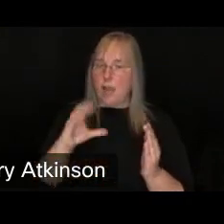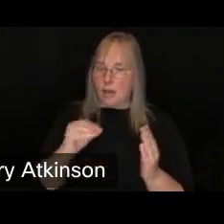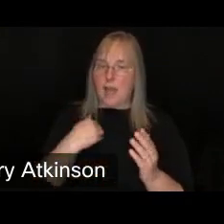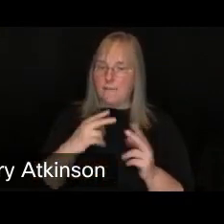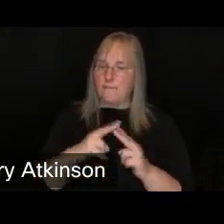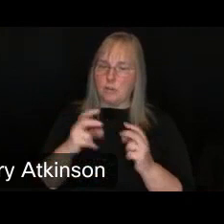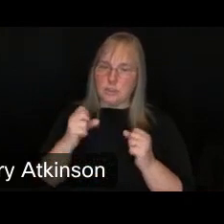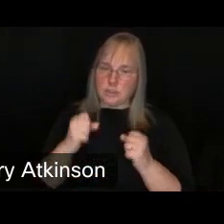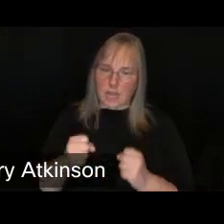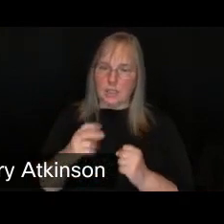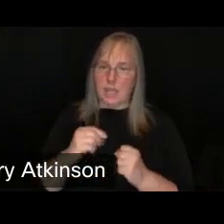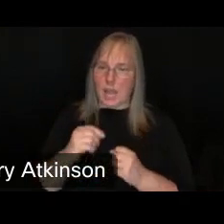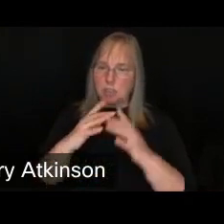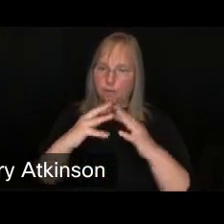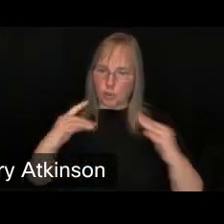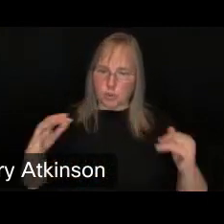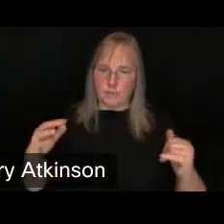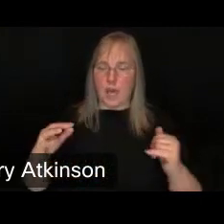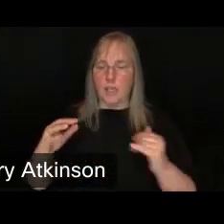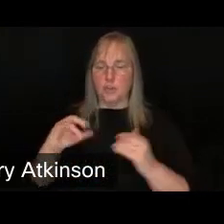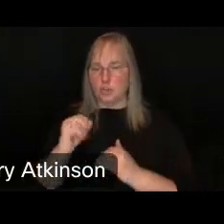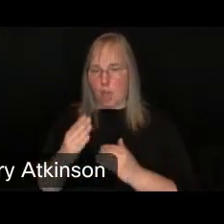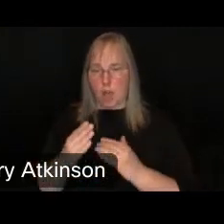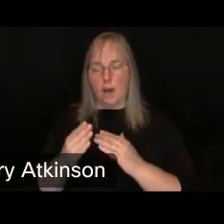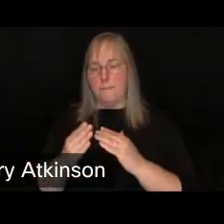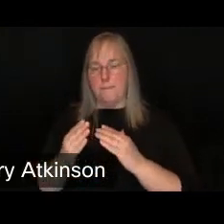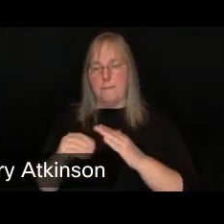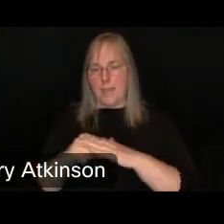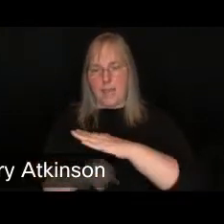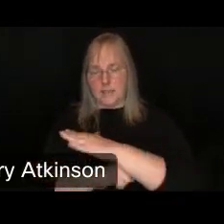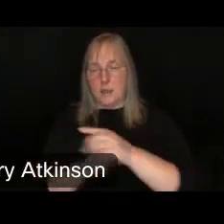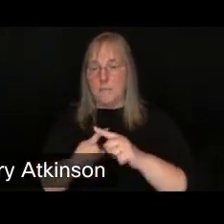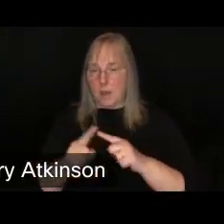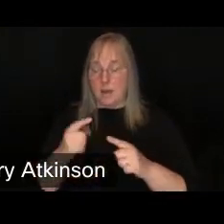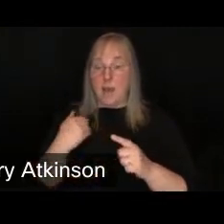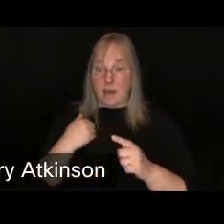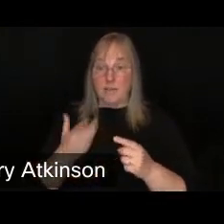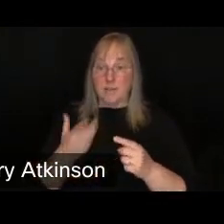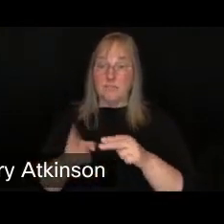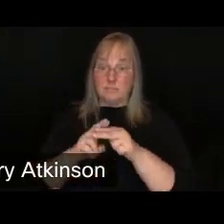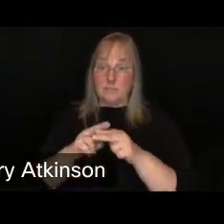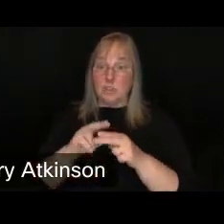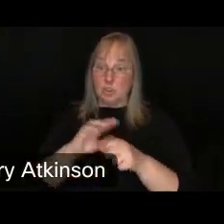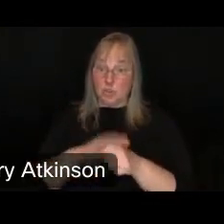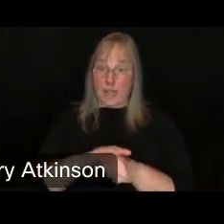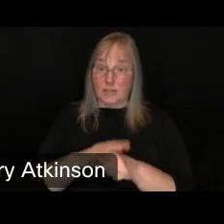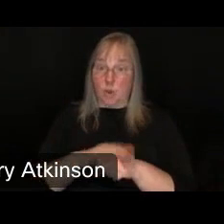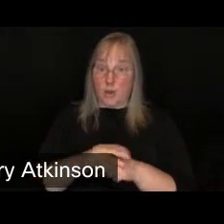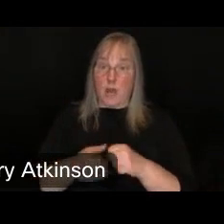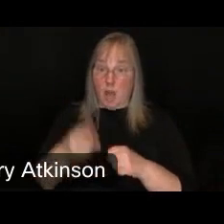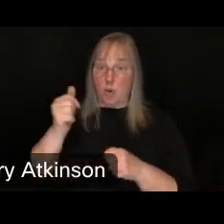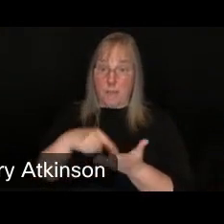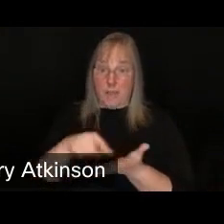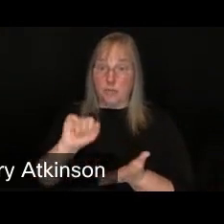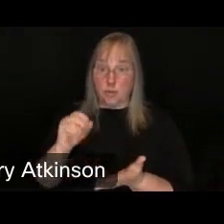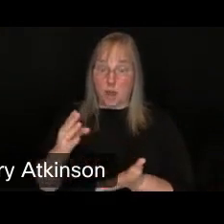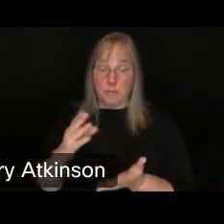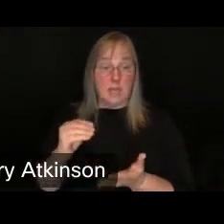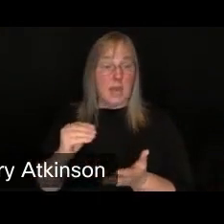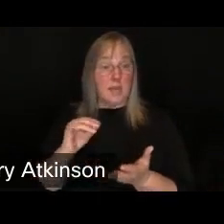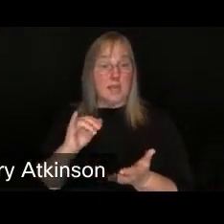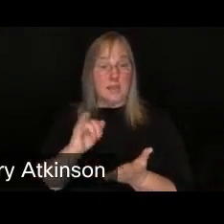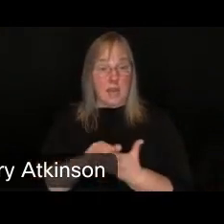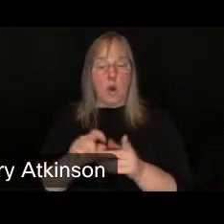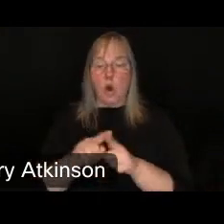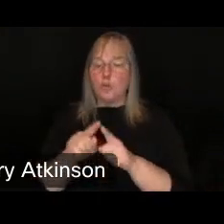base, but it has specific strengths in those higher paid professional jobs there. And that's also measured of job growth in